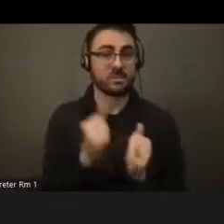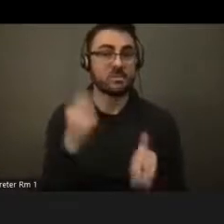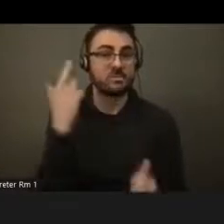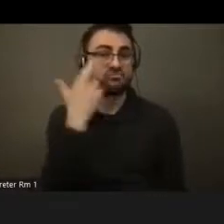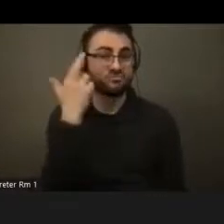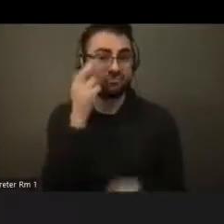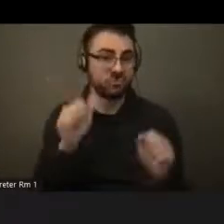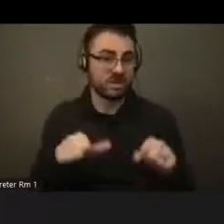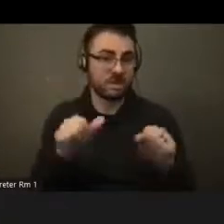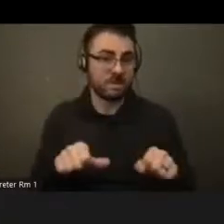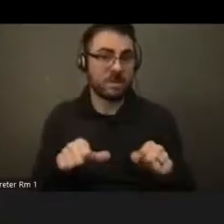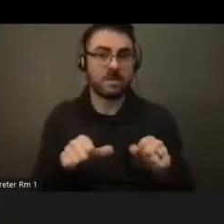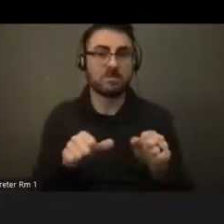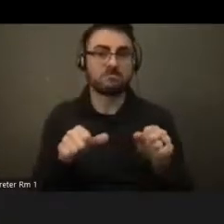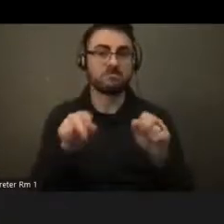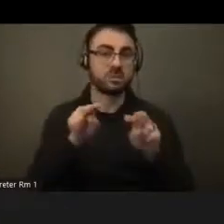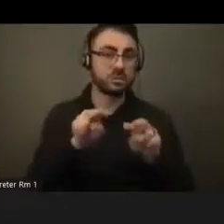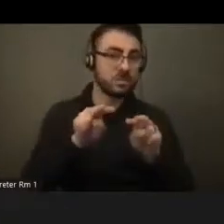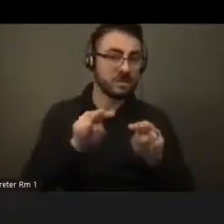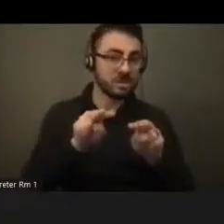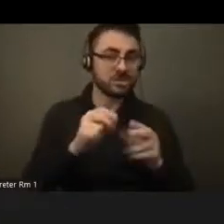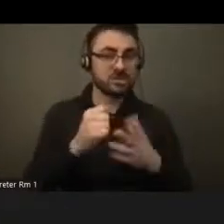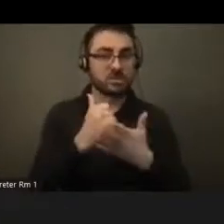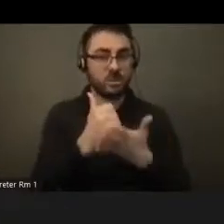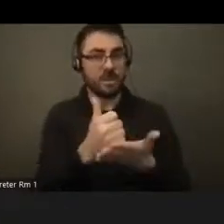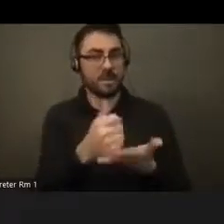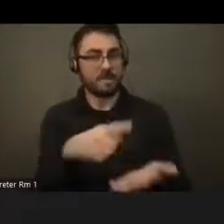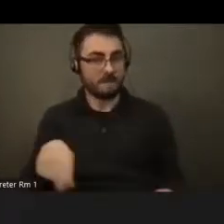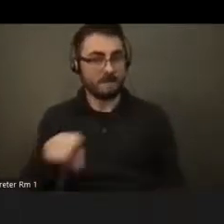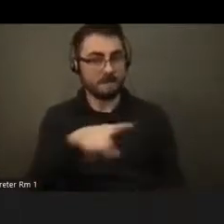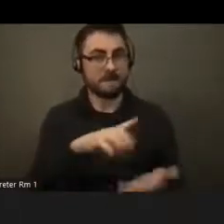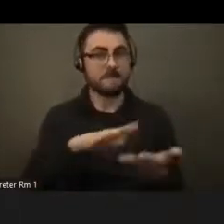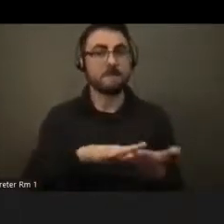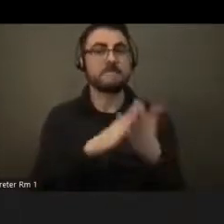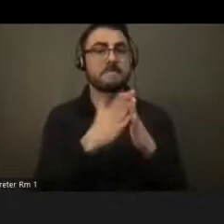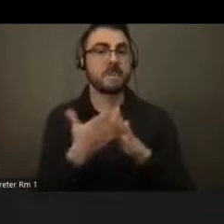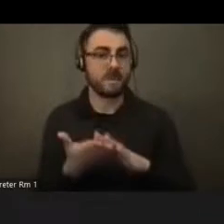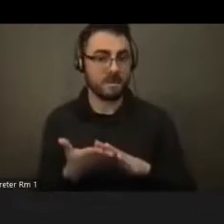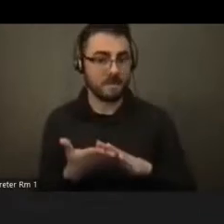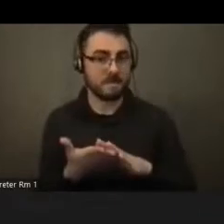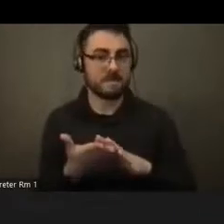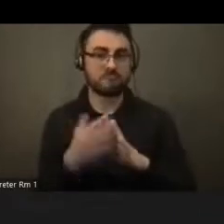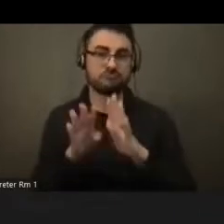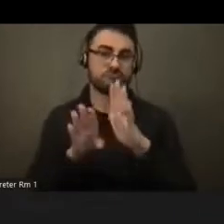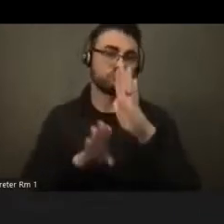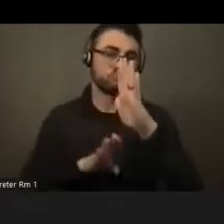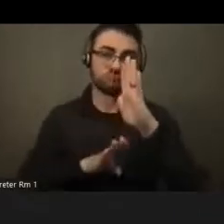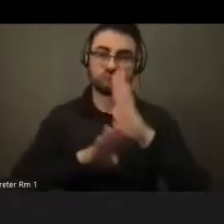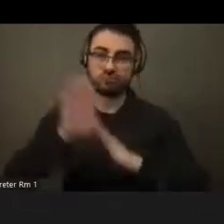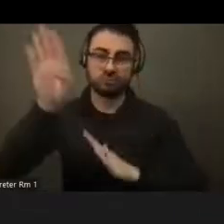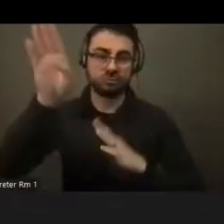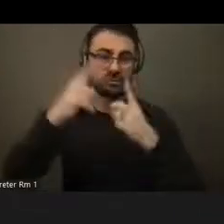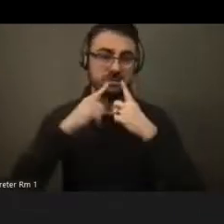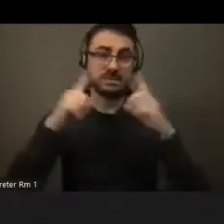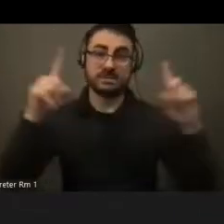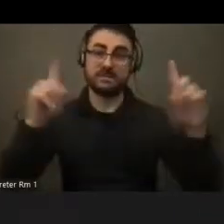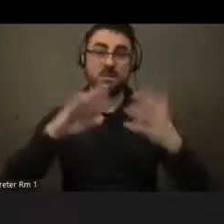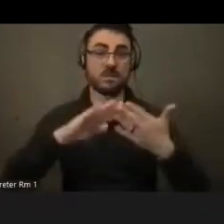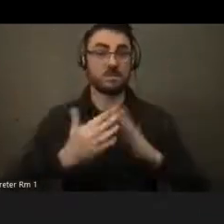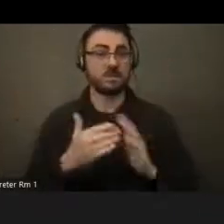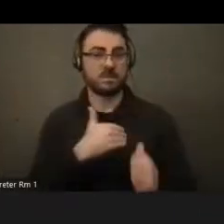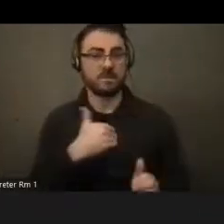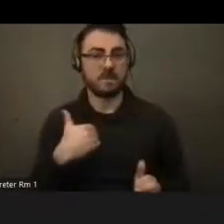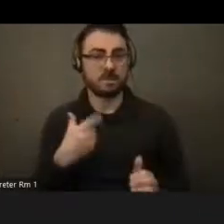supervision to help them become the thriving community members that they want